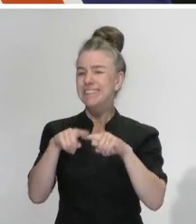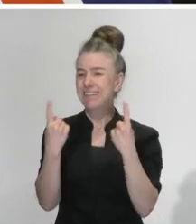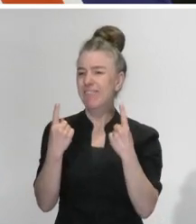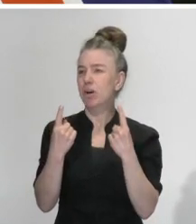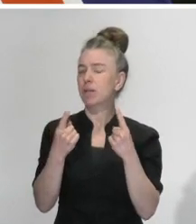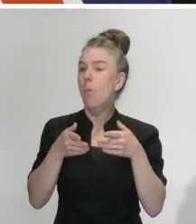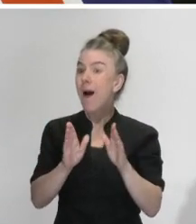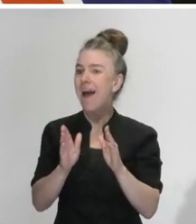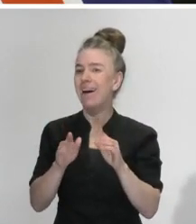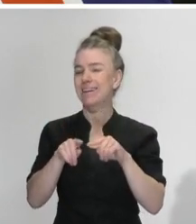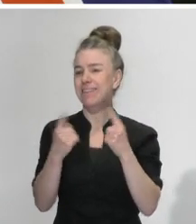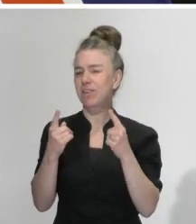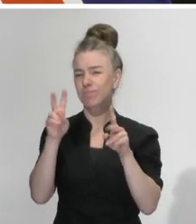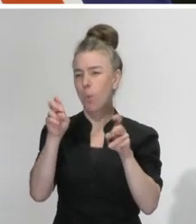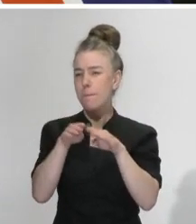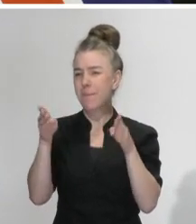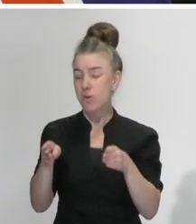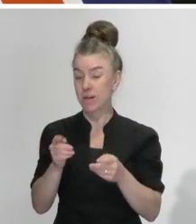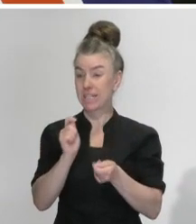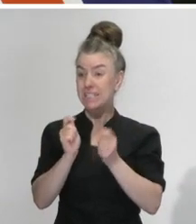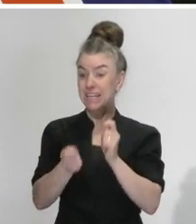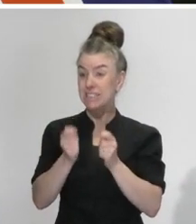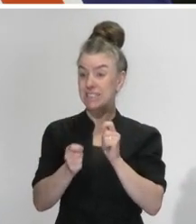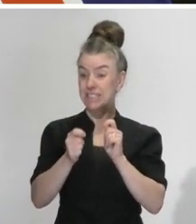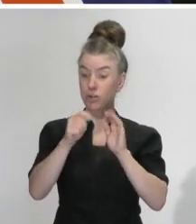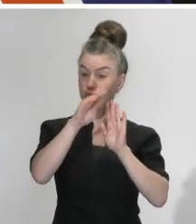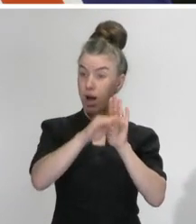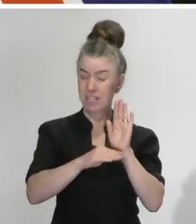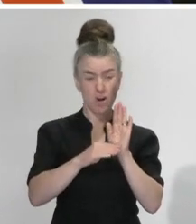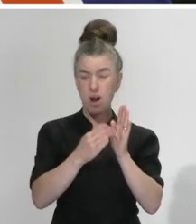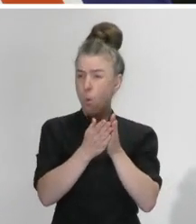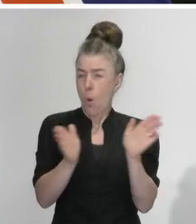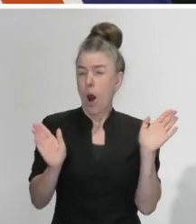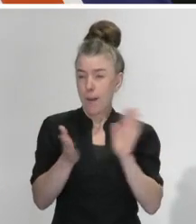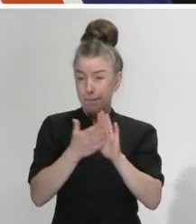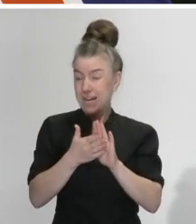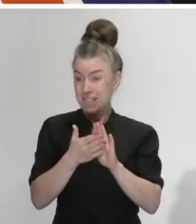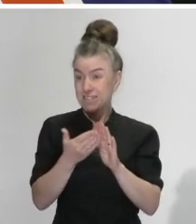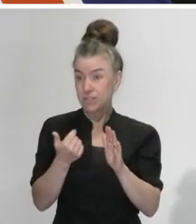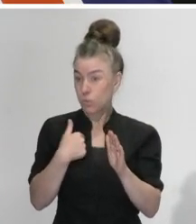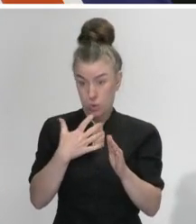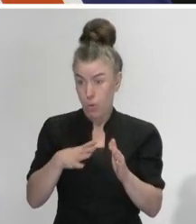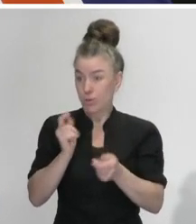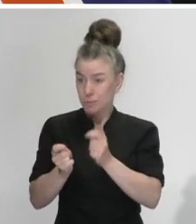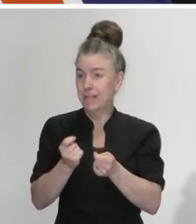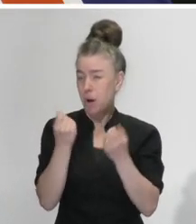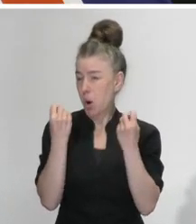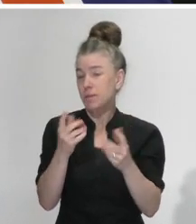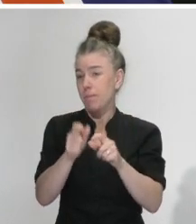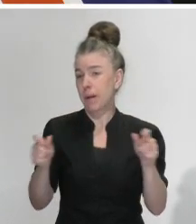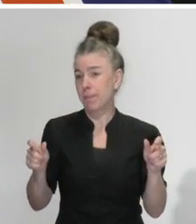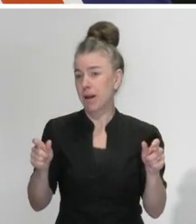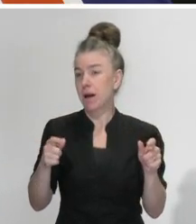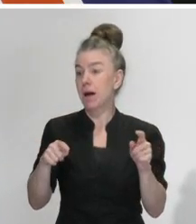criteria are now broad. In fact, they are as broad as pretty much any other country, and so we want to keep finding those cases and ensure we